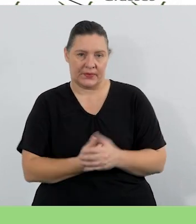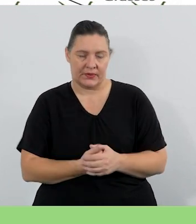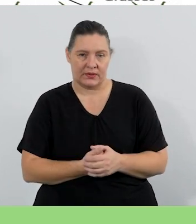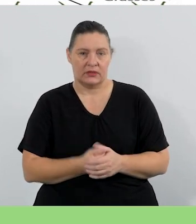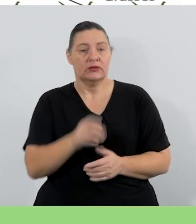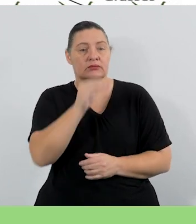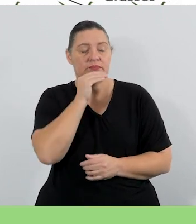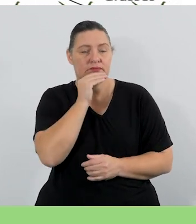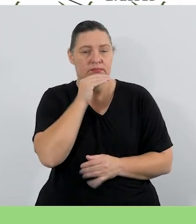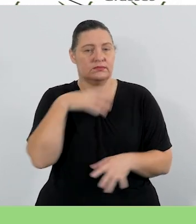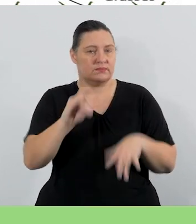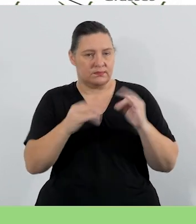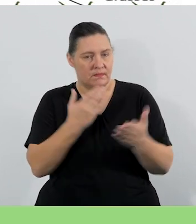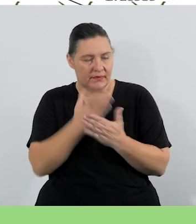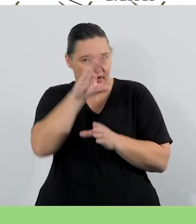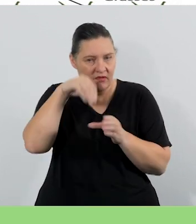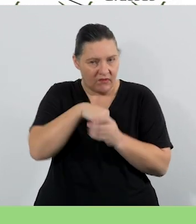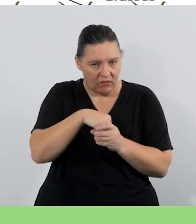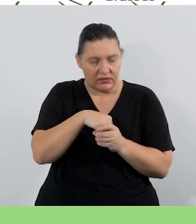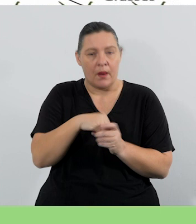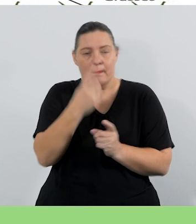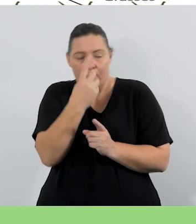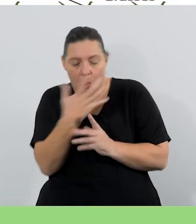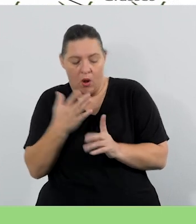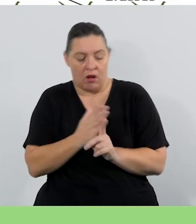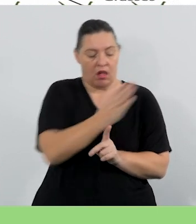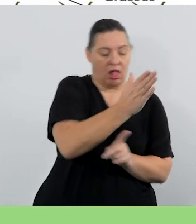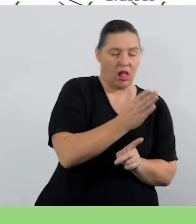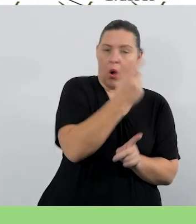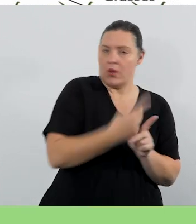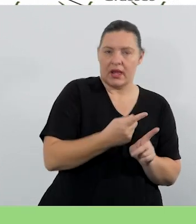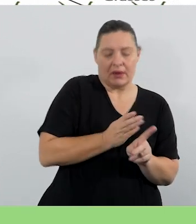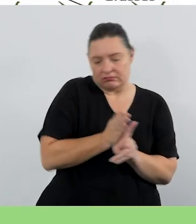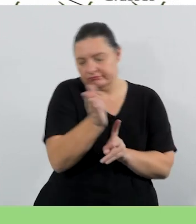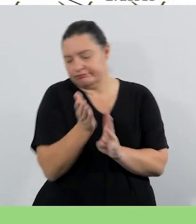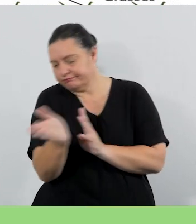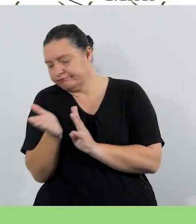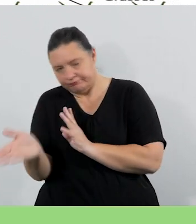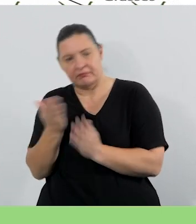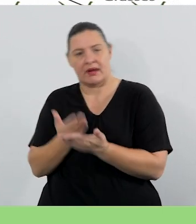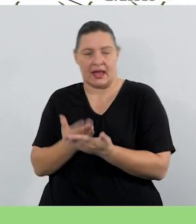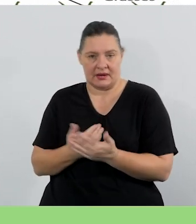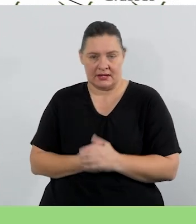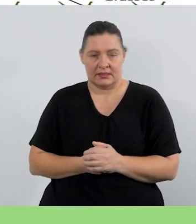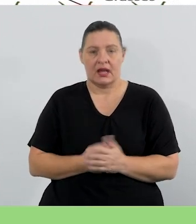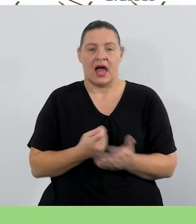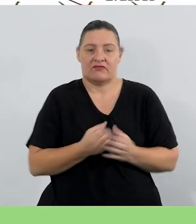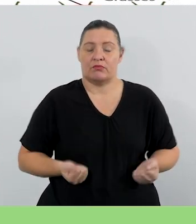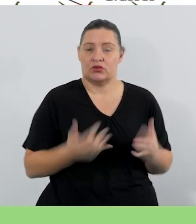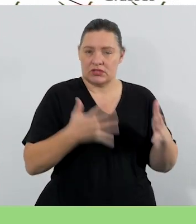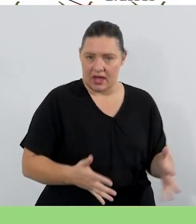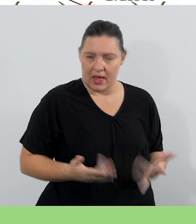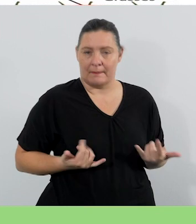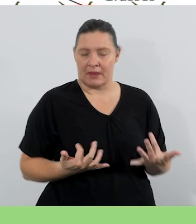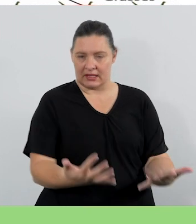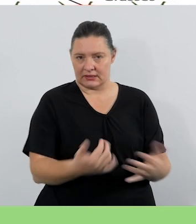now. This means that animals can be part of more than one food chain, of course. If you look at this again, we have a producer,